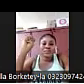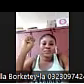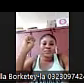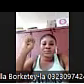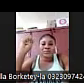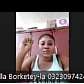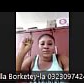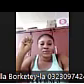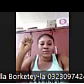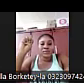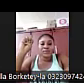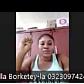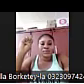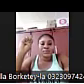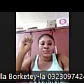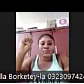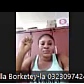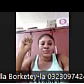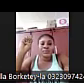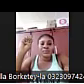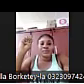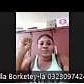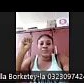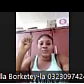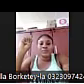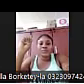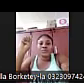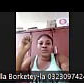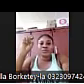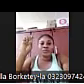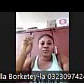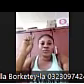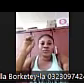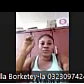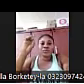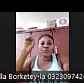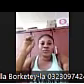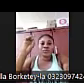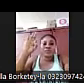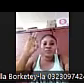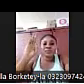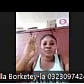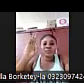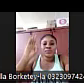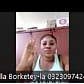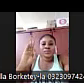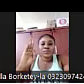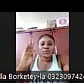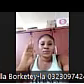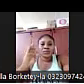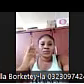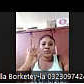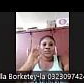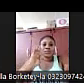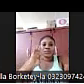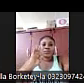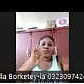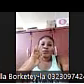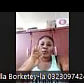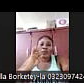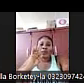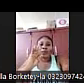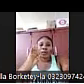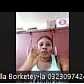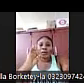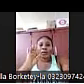F. F. Portia,